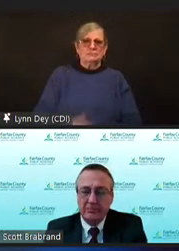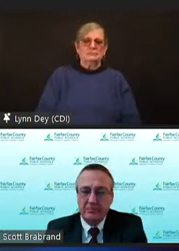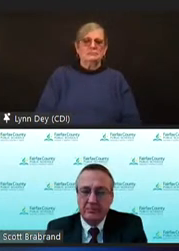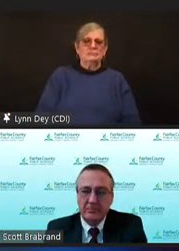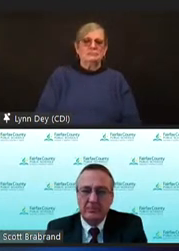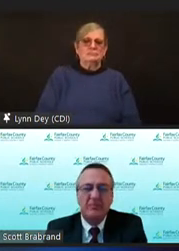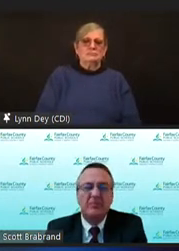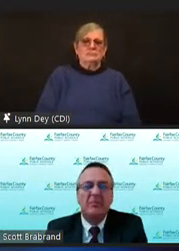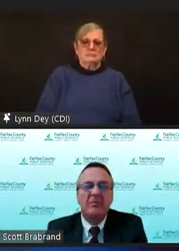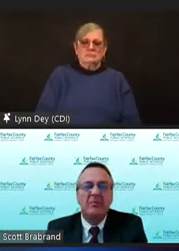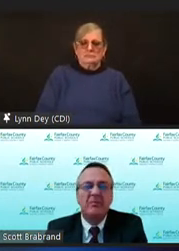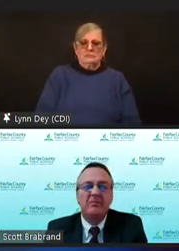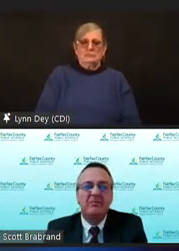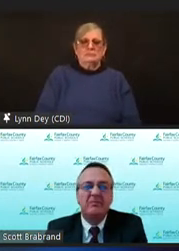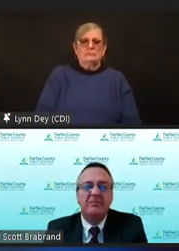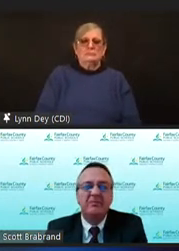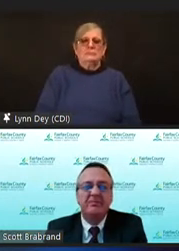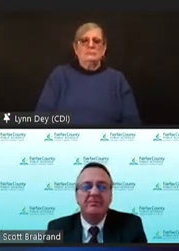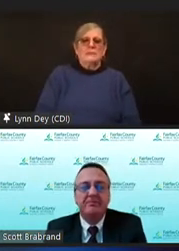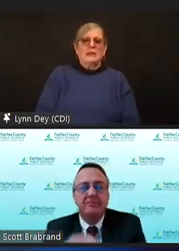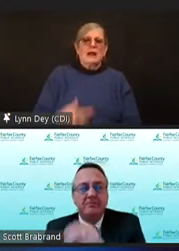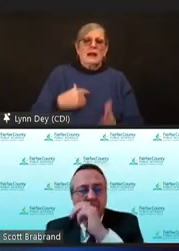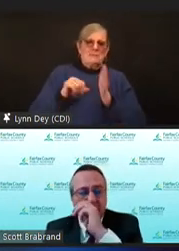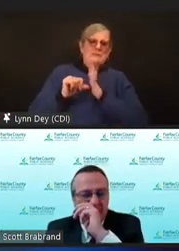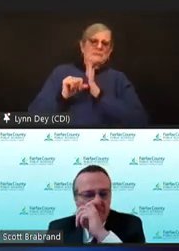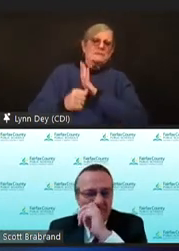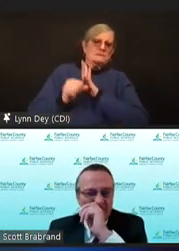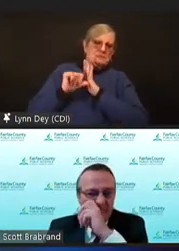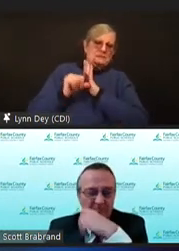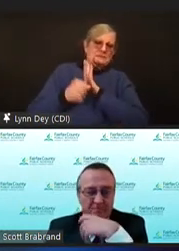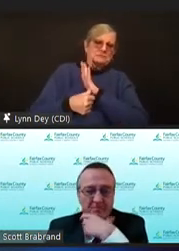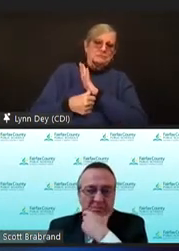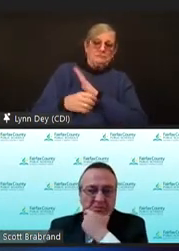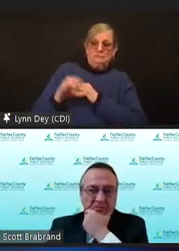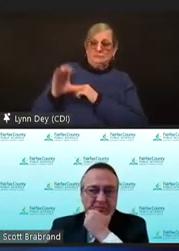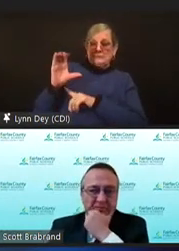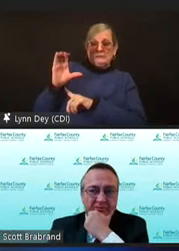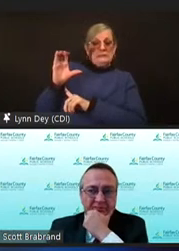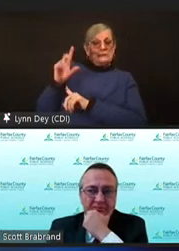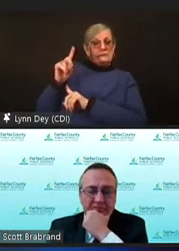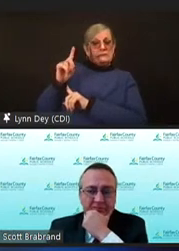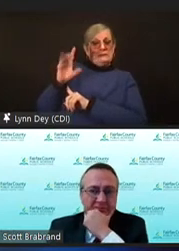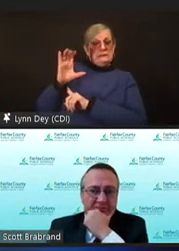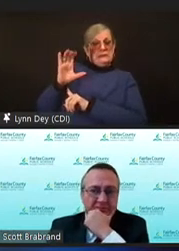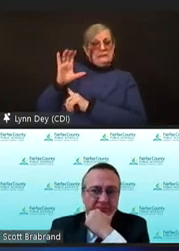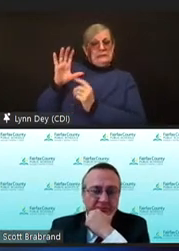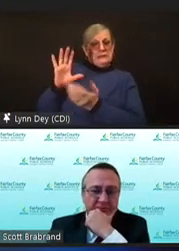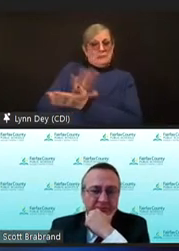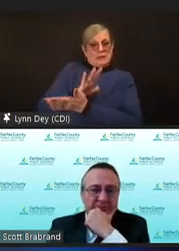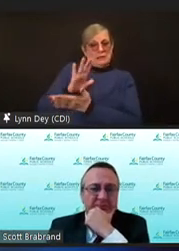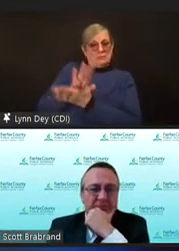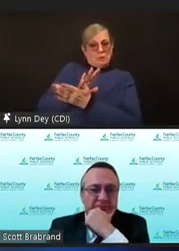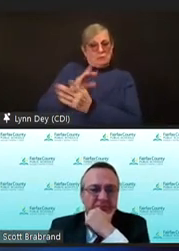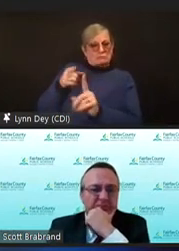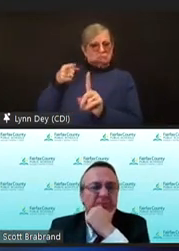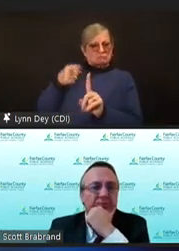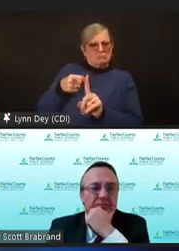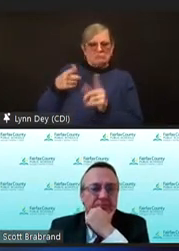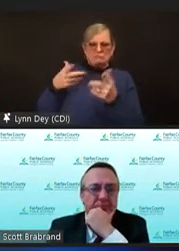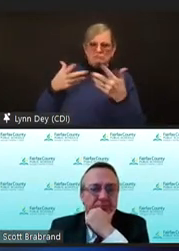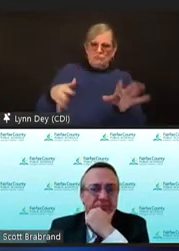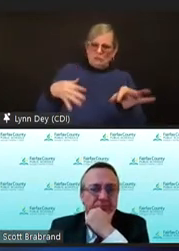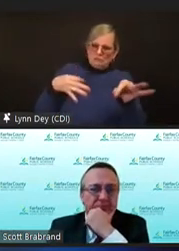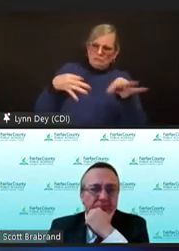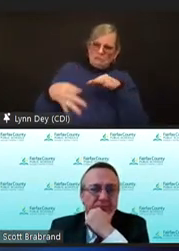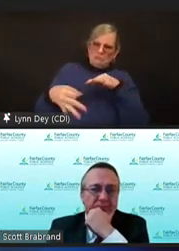What I would emphasize is that the CDC document talks about the importance of a mask fitting